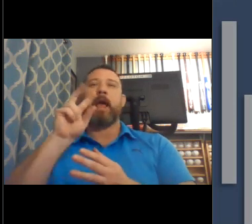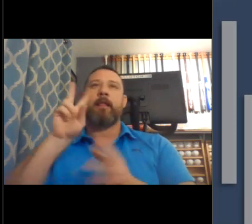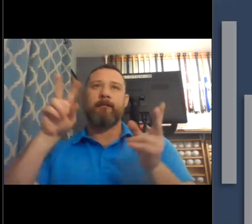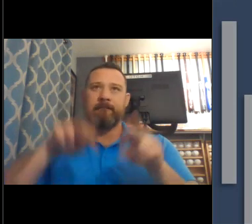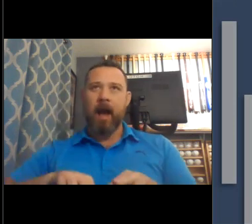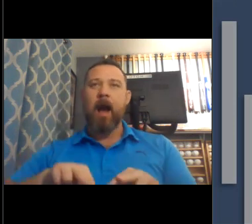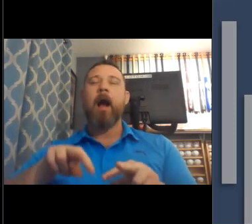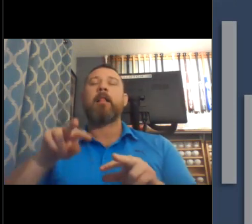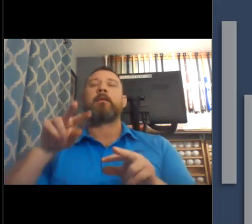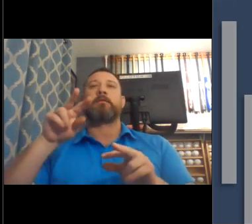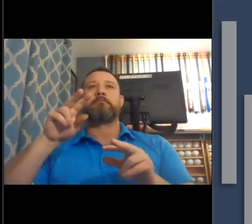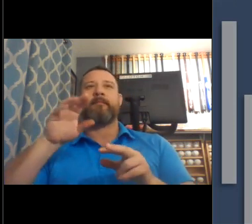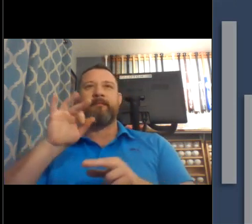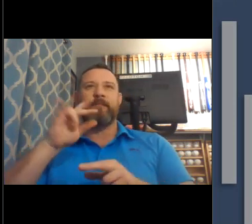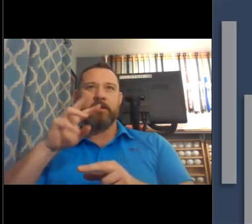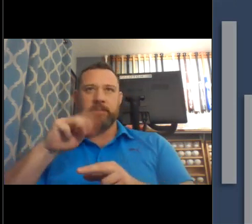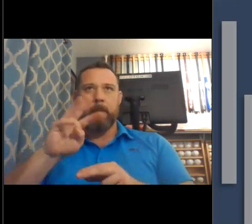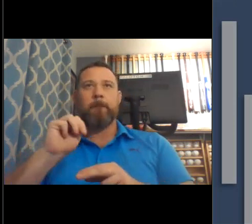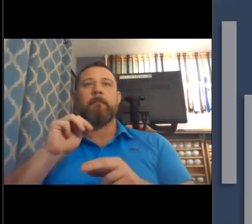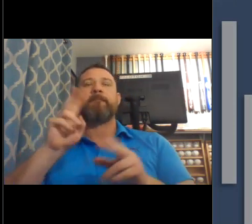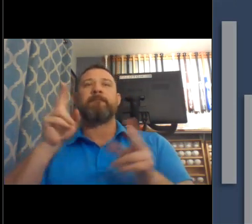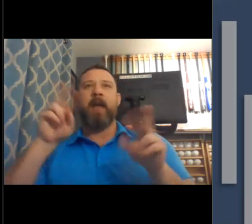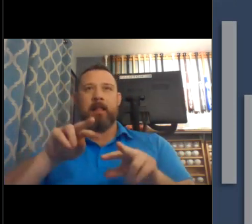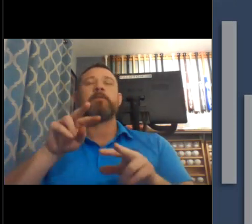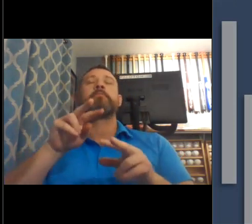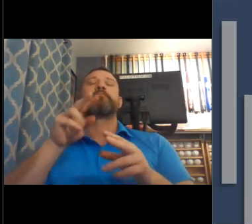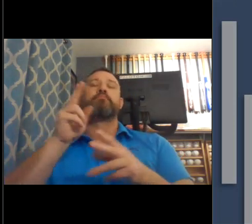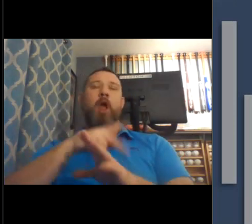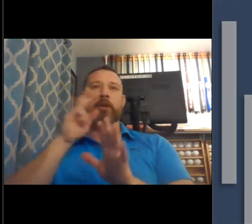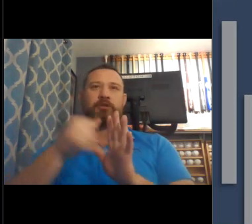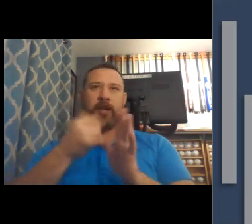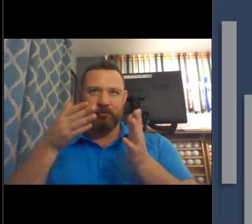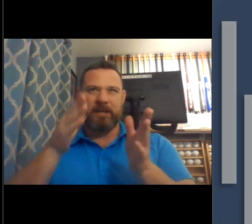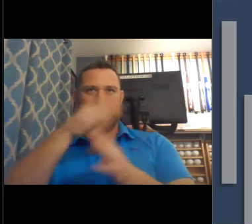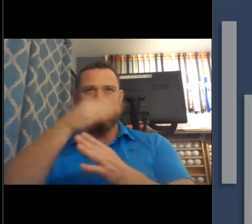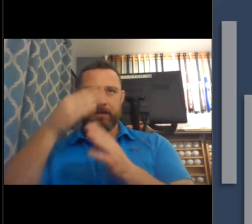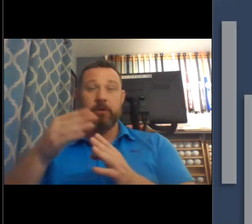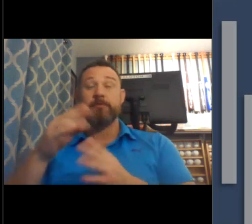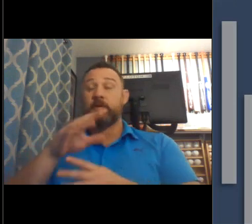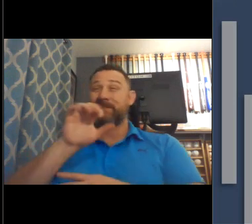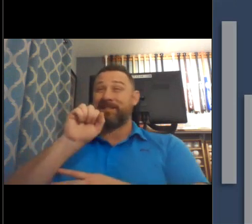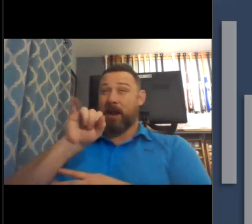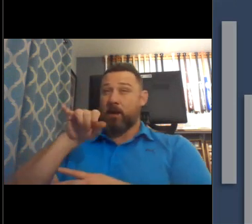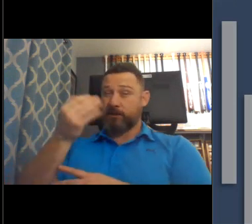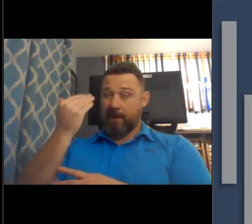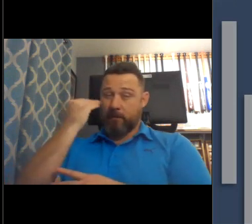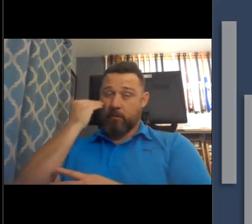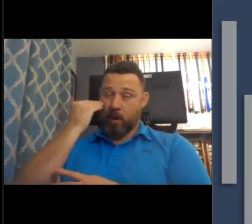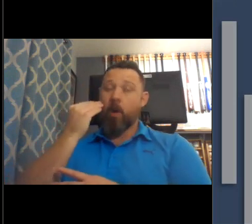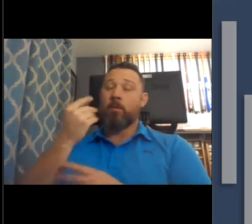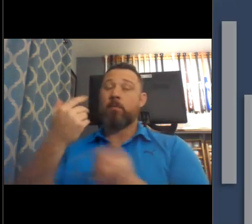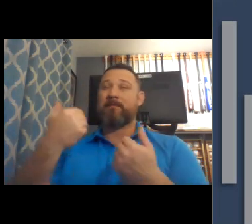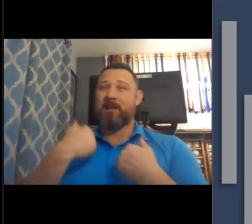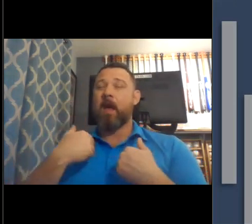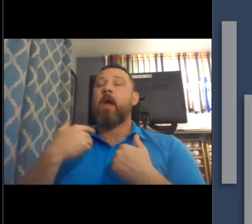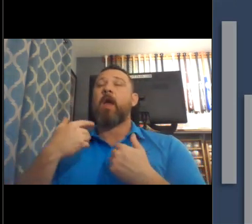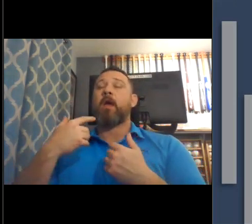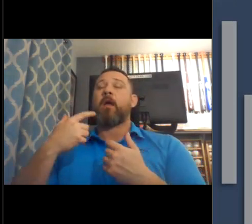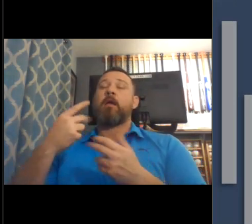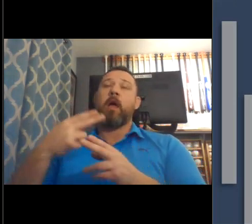the Bascom Avenue Complete Streets project. For those of you who know San Jose, one of the things you may know is that we've had an incredibly